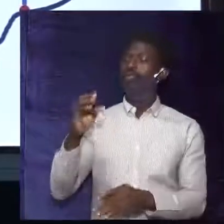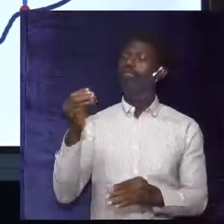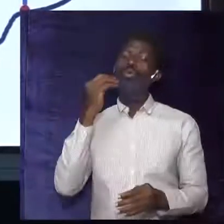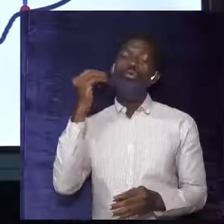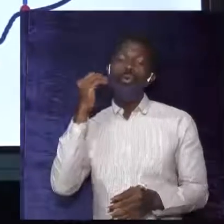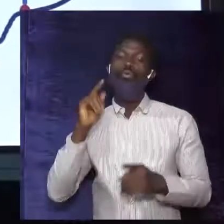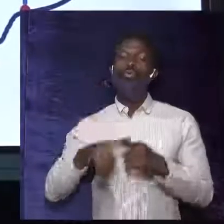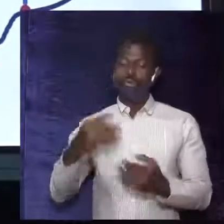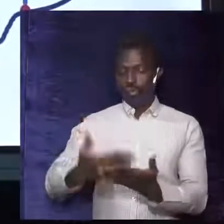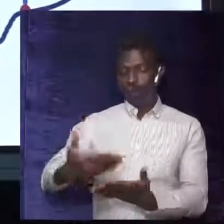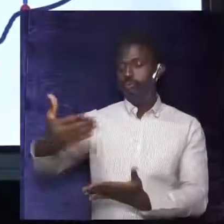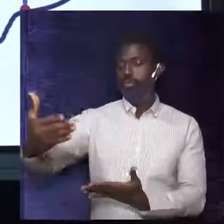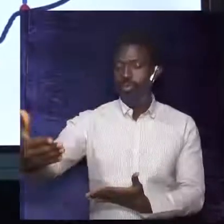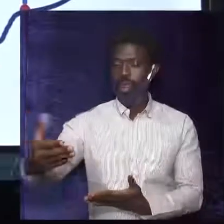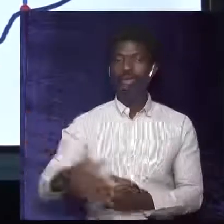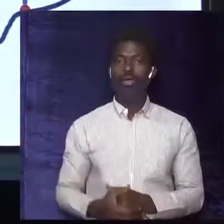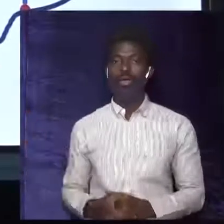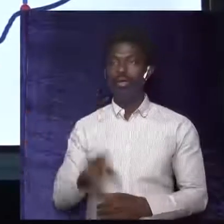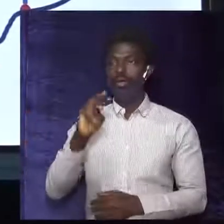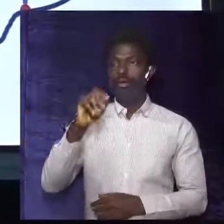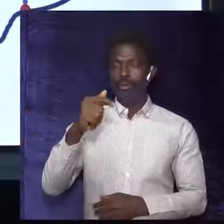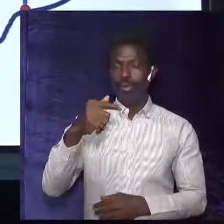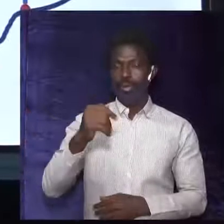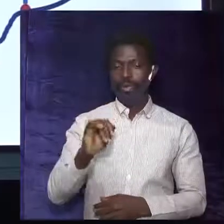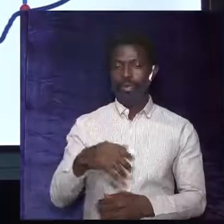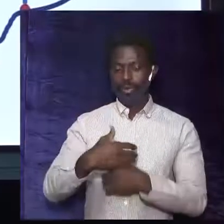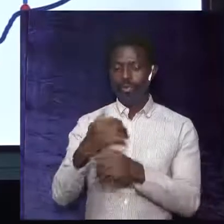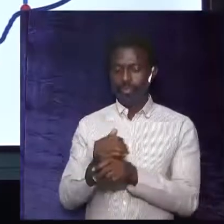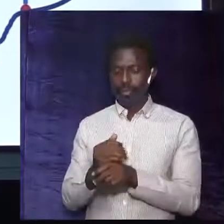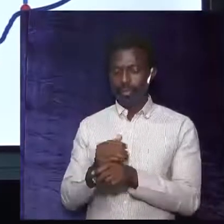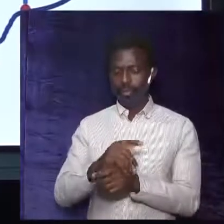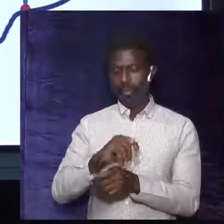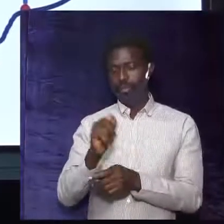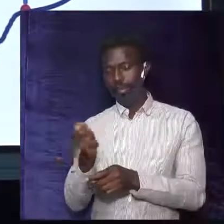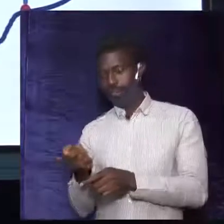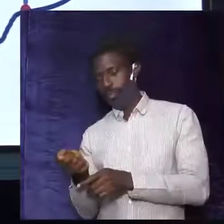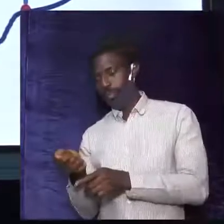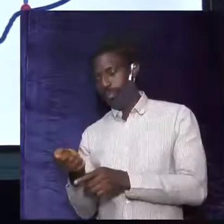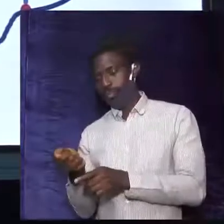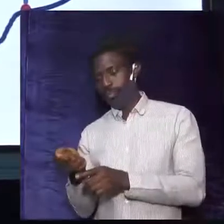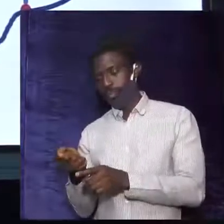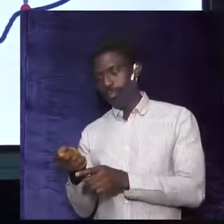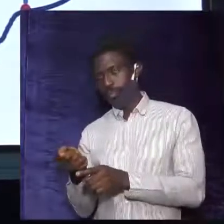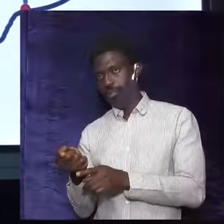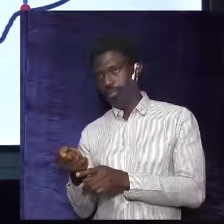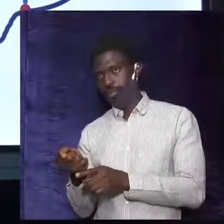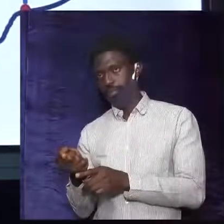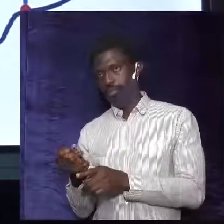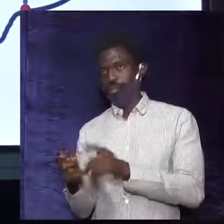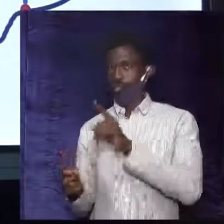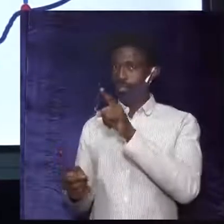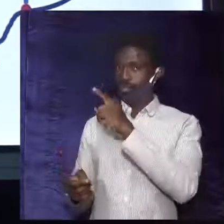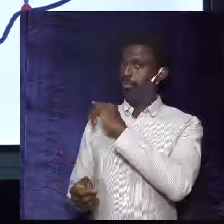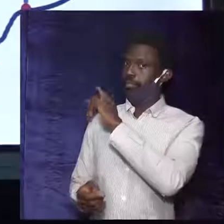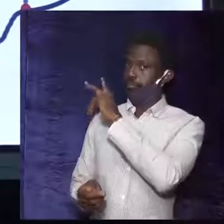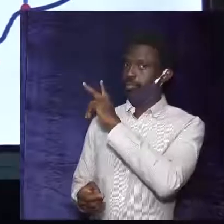probably Maggie and decide to make a detour to this place and another one to this place. Or another one goes from here. He's supposed to go